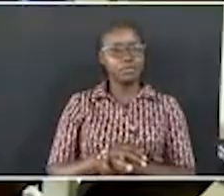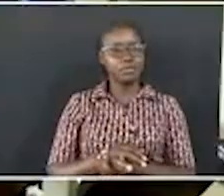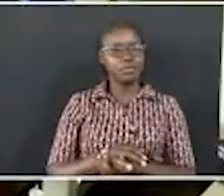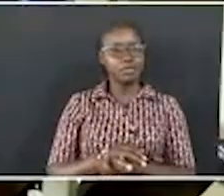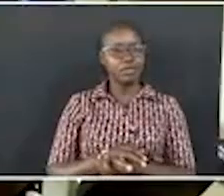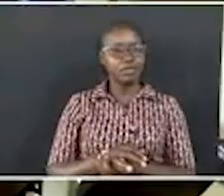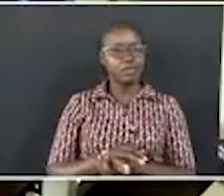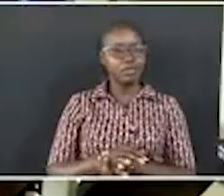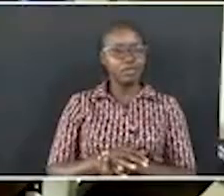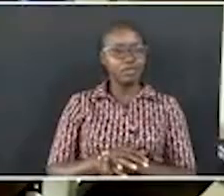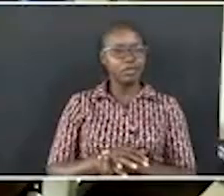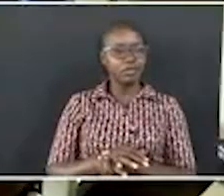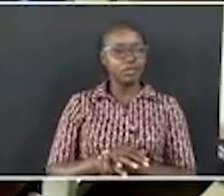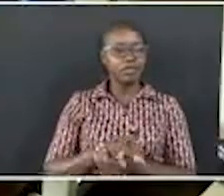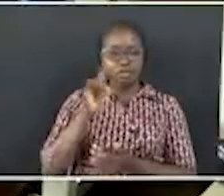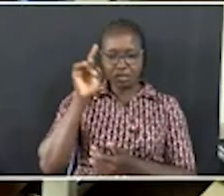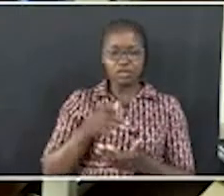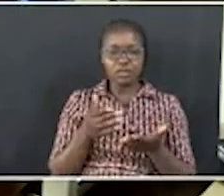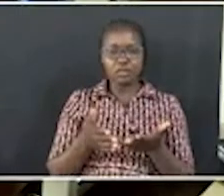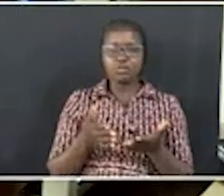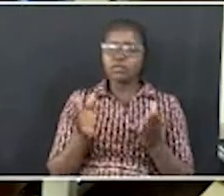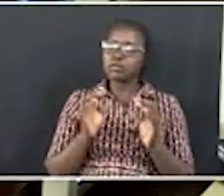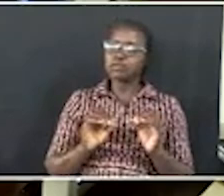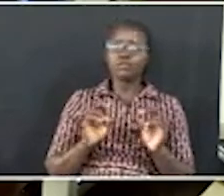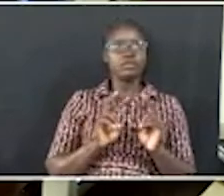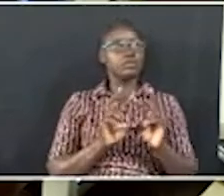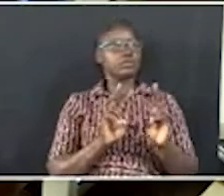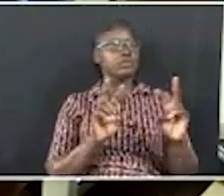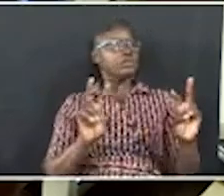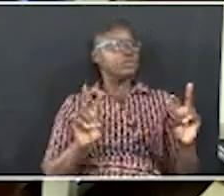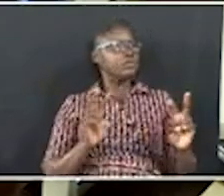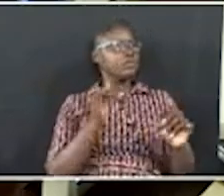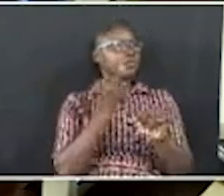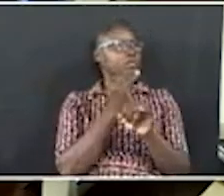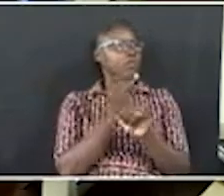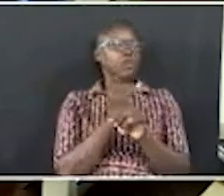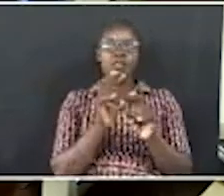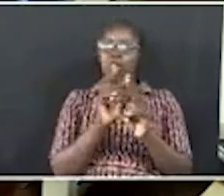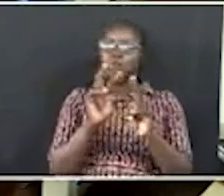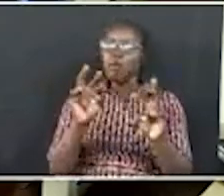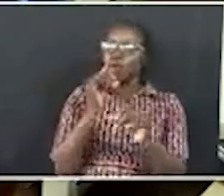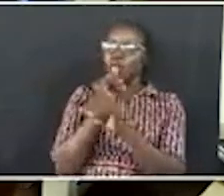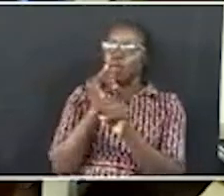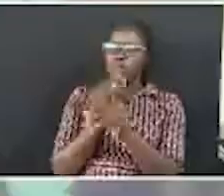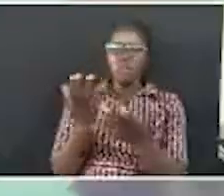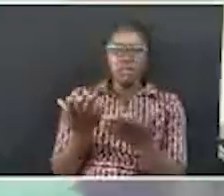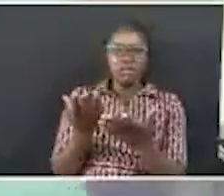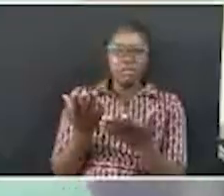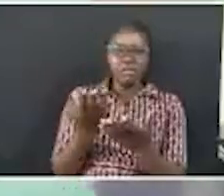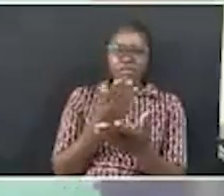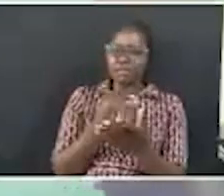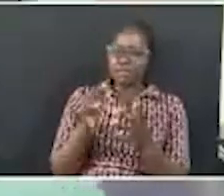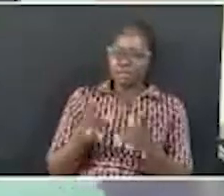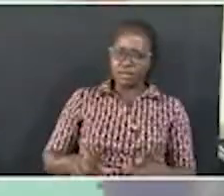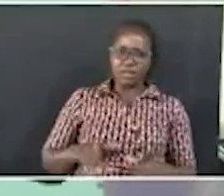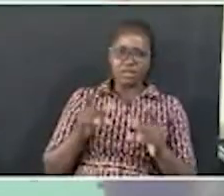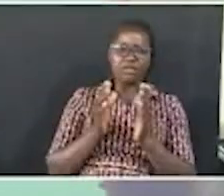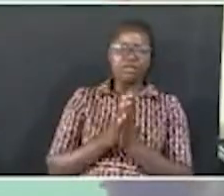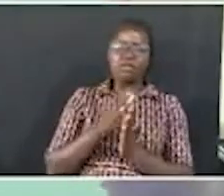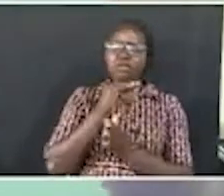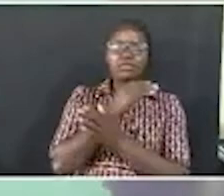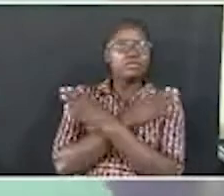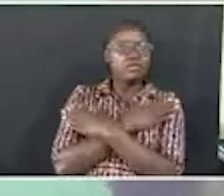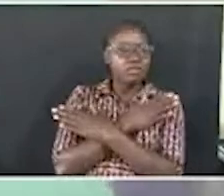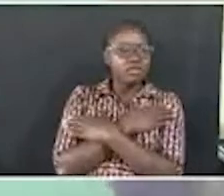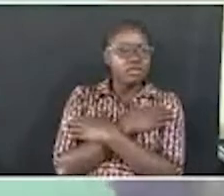Yeah. Can't be here. Oh, I'm looking for a job. I'm looking for a job. And you are living with a